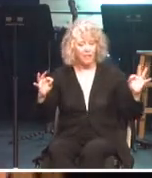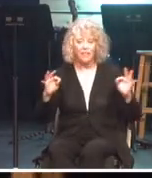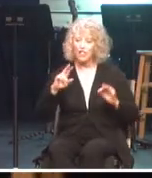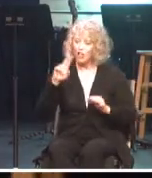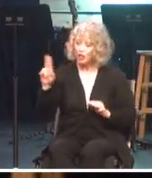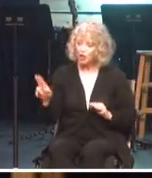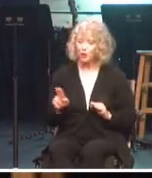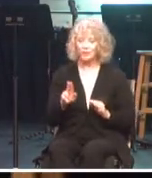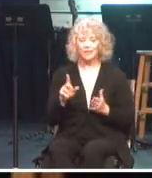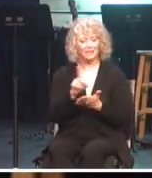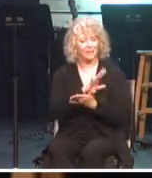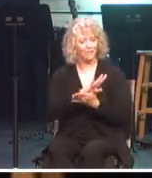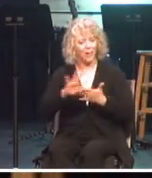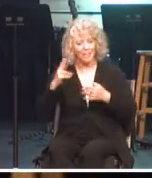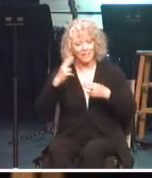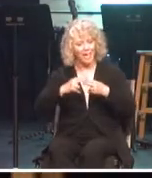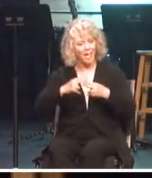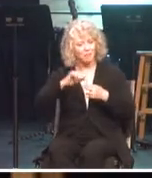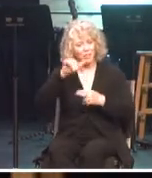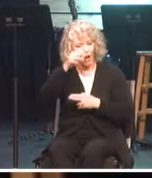divine name of Yahweh, God, I am.